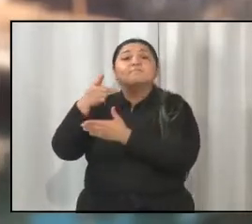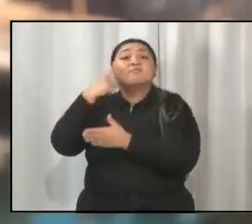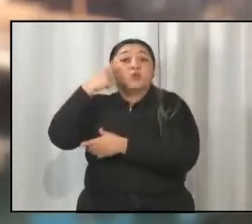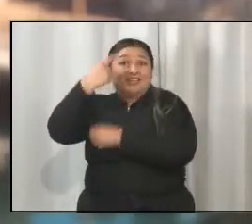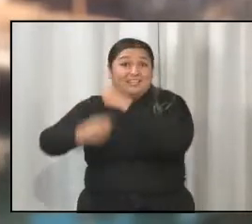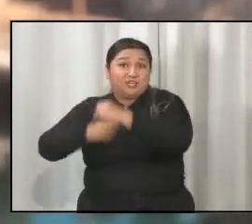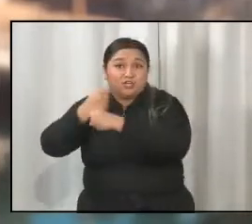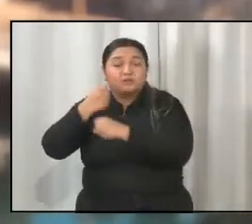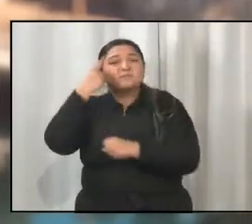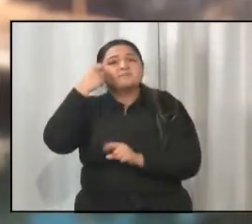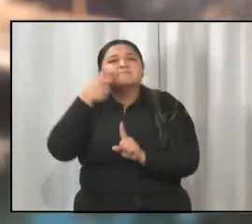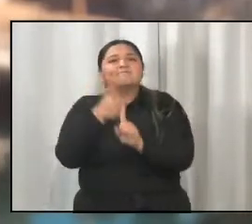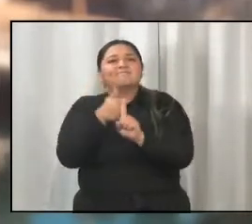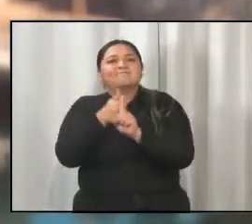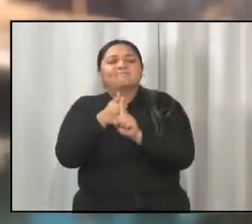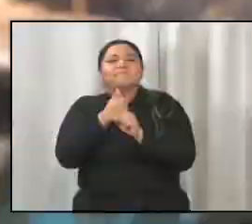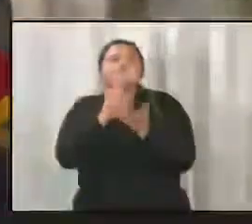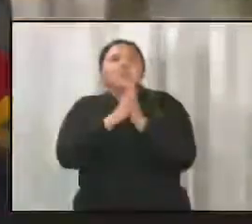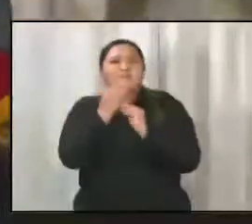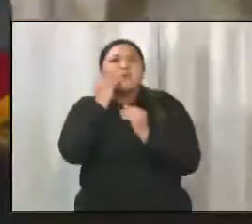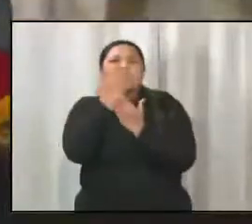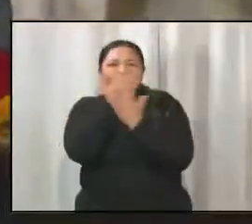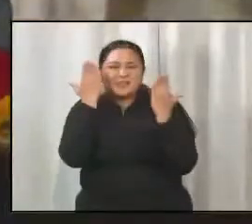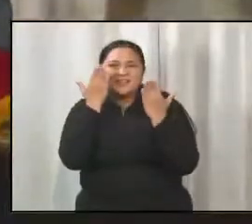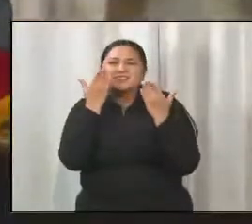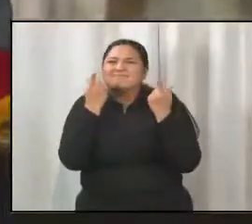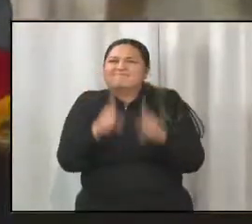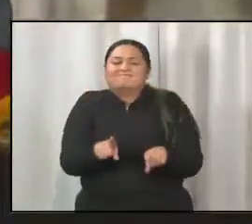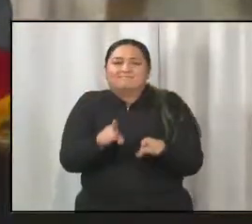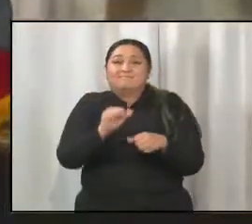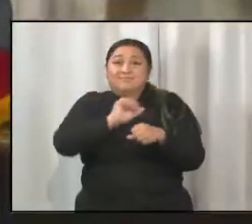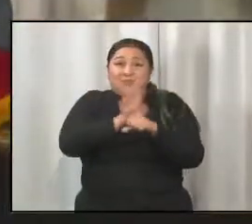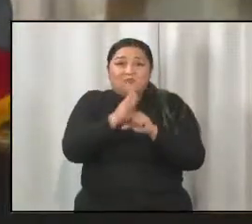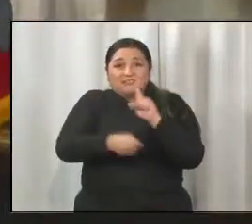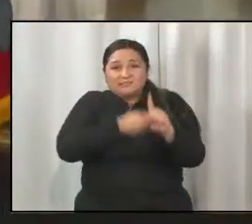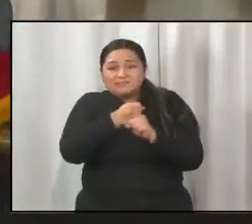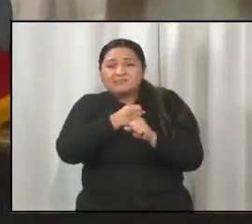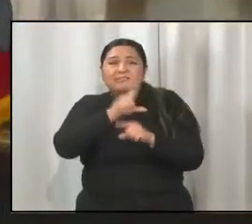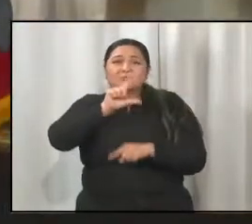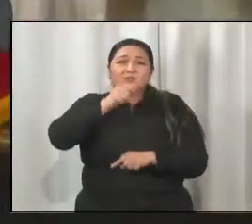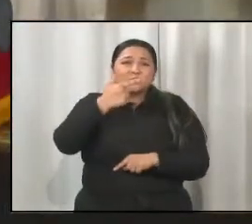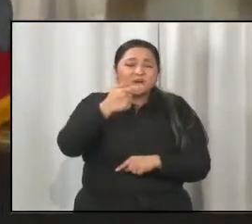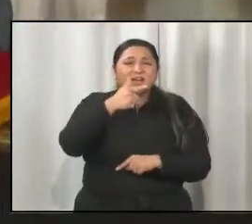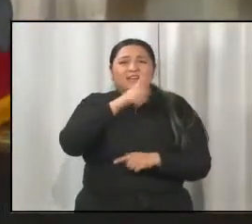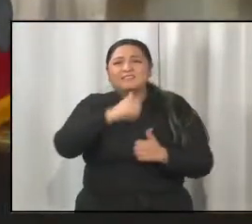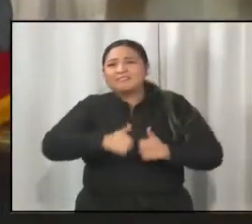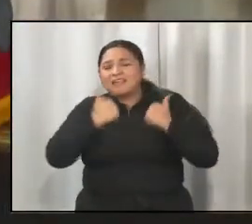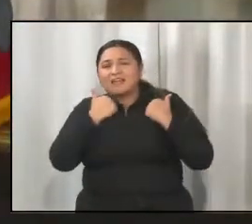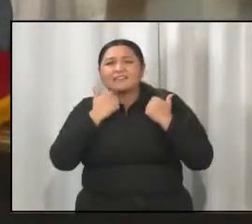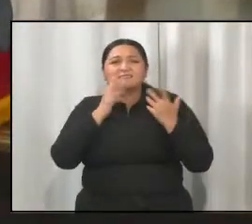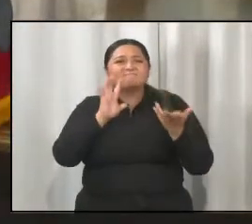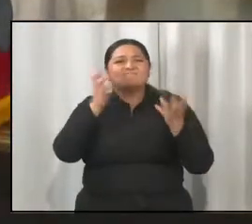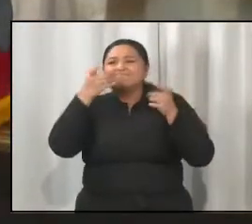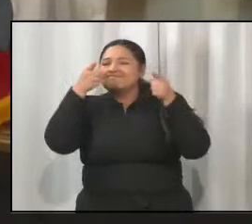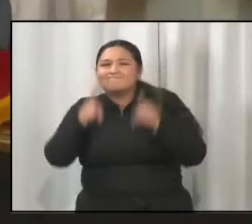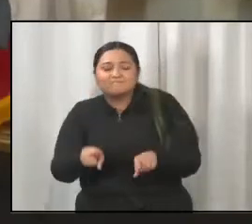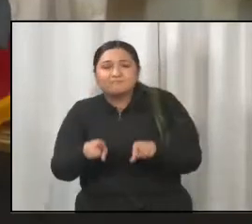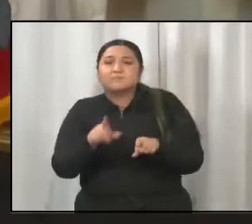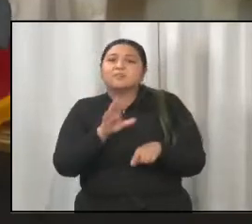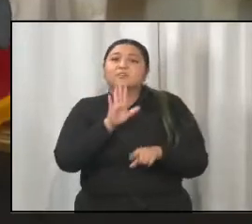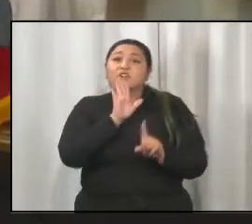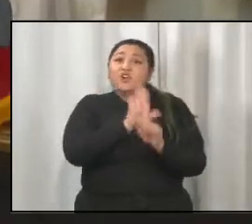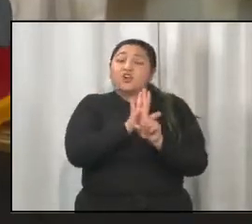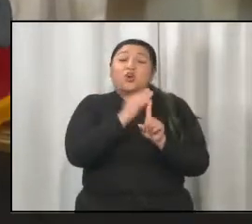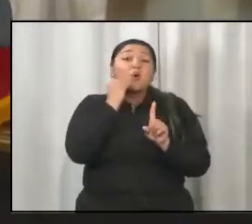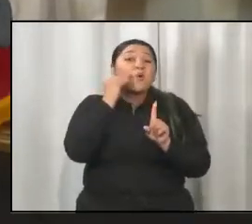in late 2021. During the pandemic, things had kind of shifted. The place that she was living was